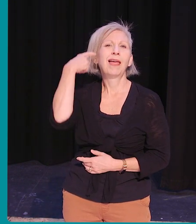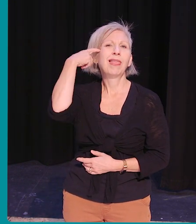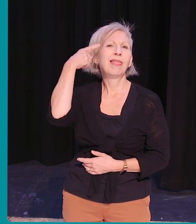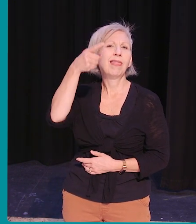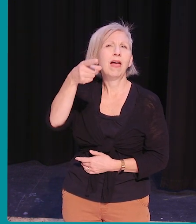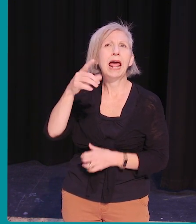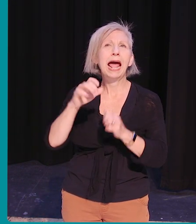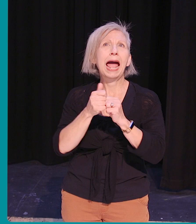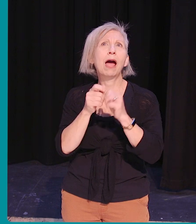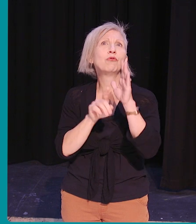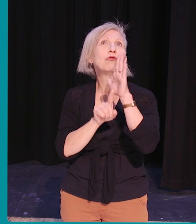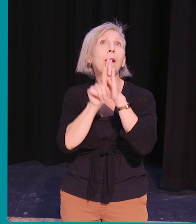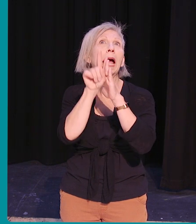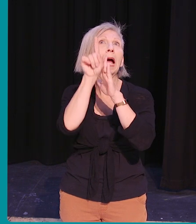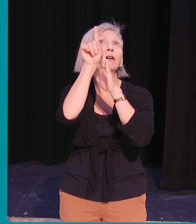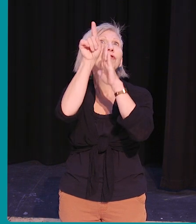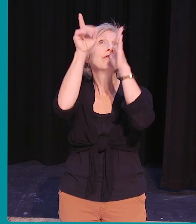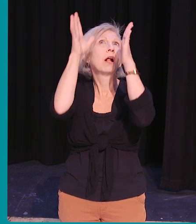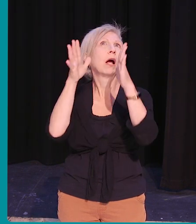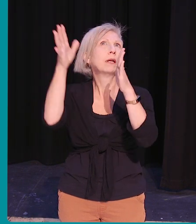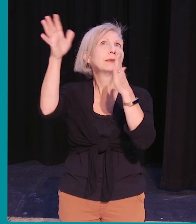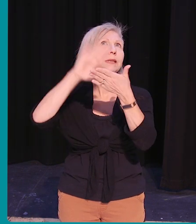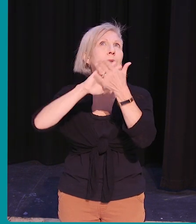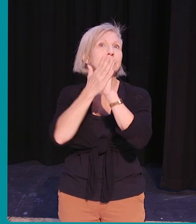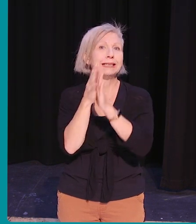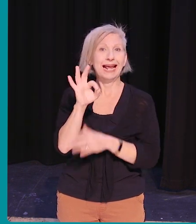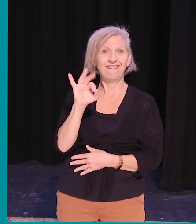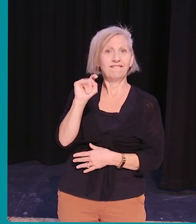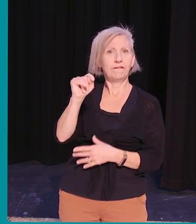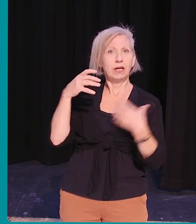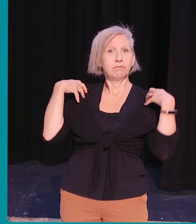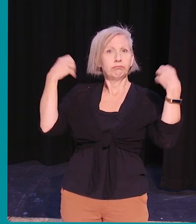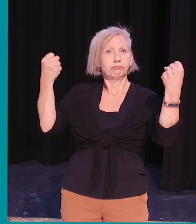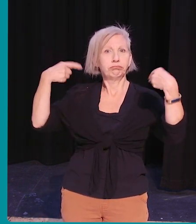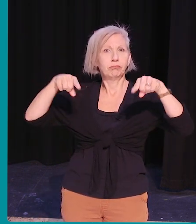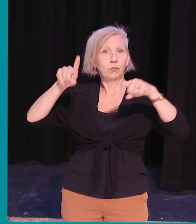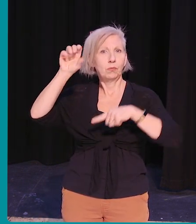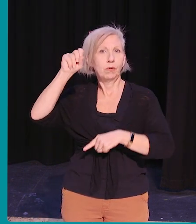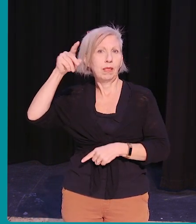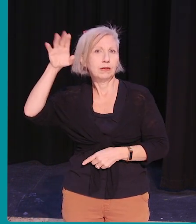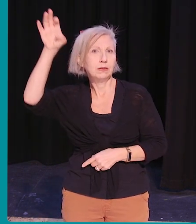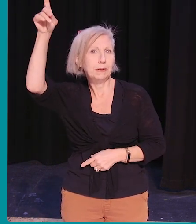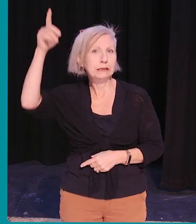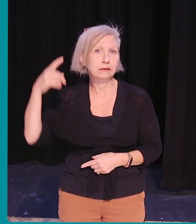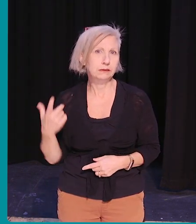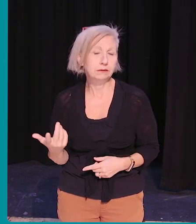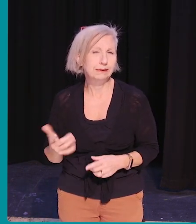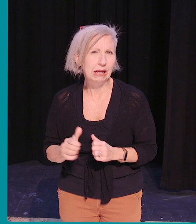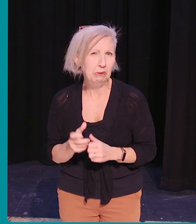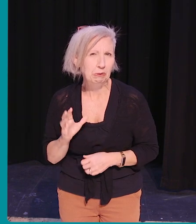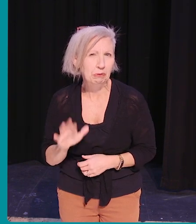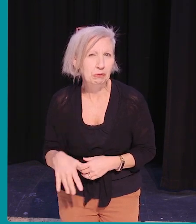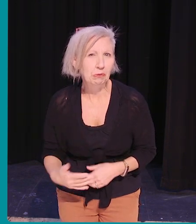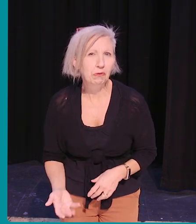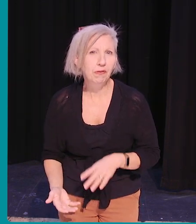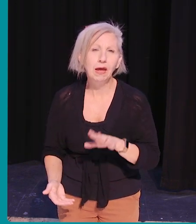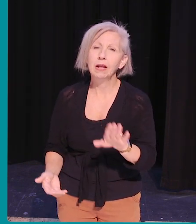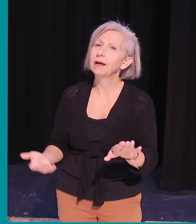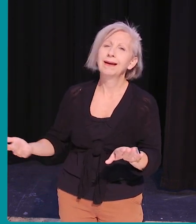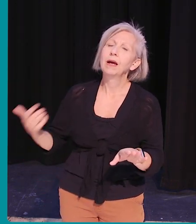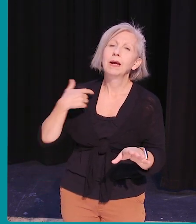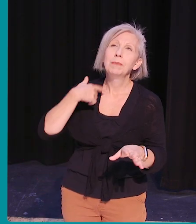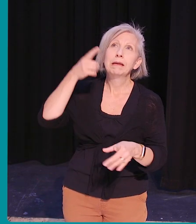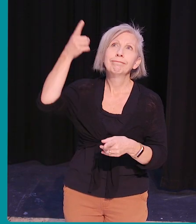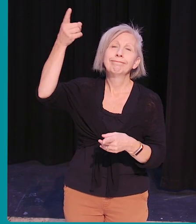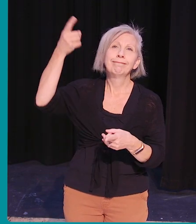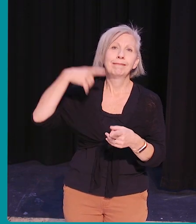take it up right to the space because every gram counts. And it's not like you have a bunch of room on the International Space Station. You can't be like, hey, we're going to put a mile-long track. We're going to run